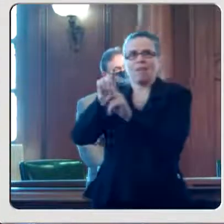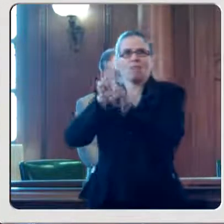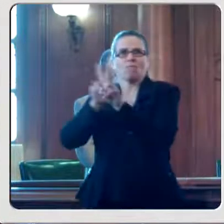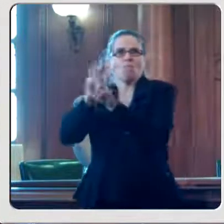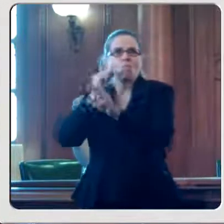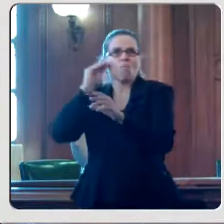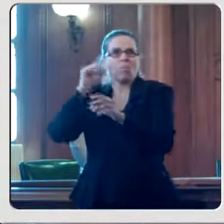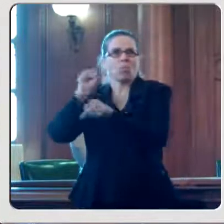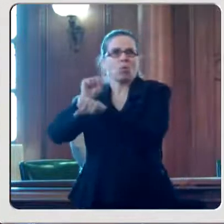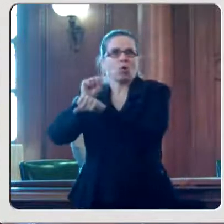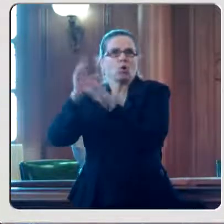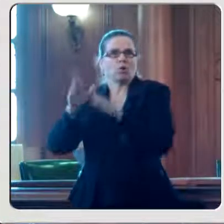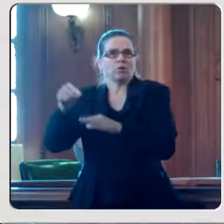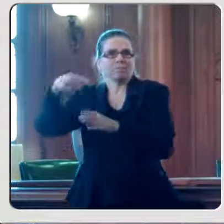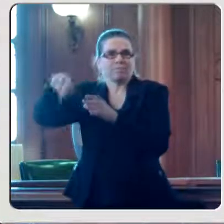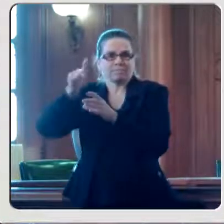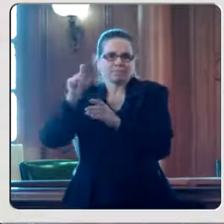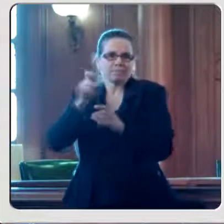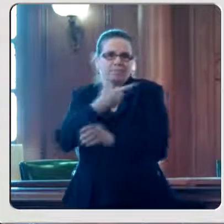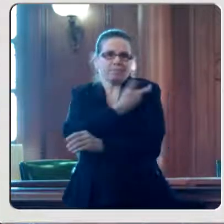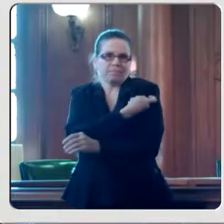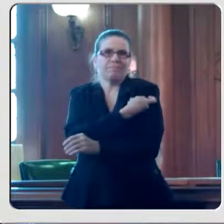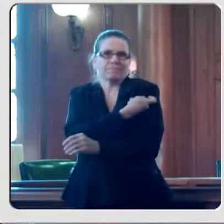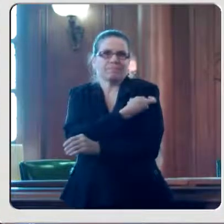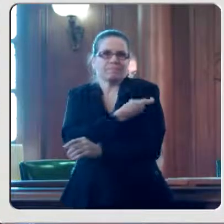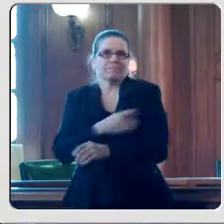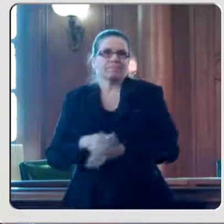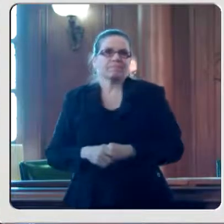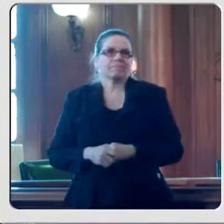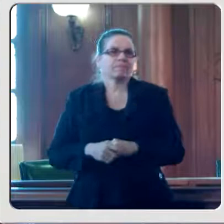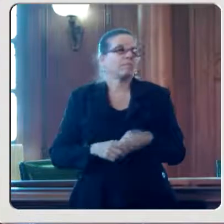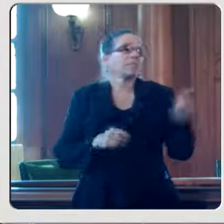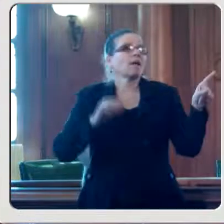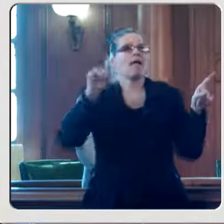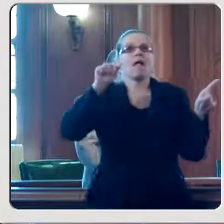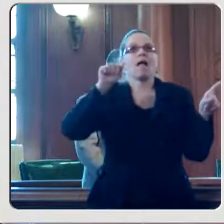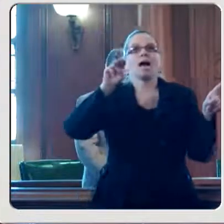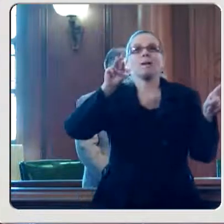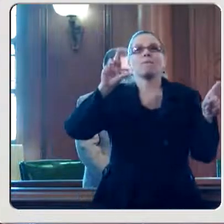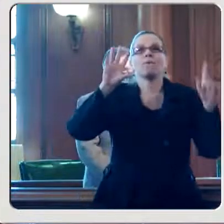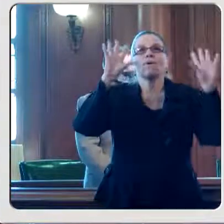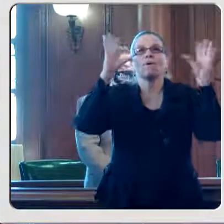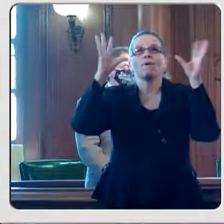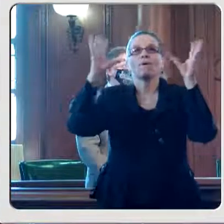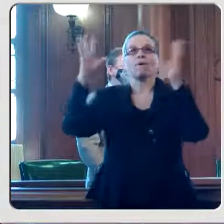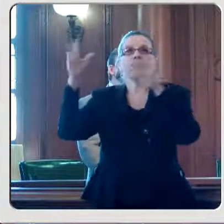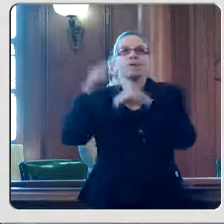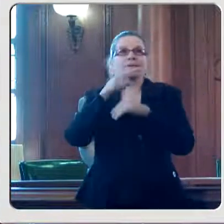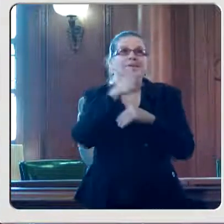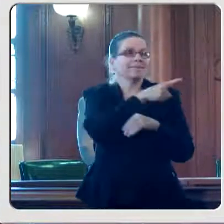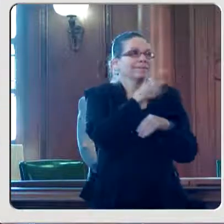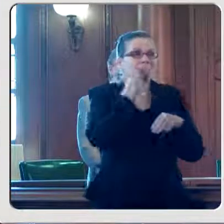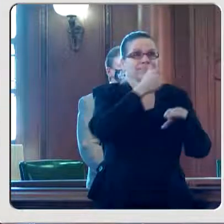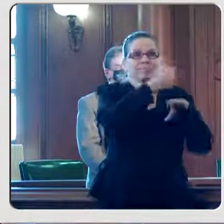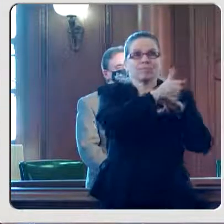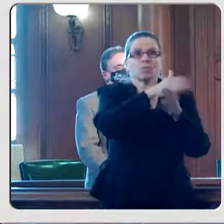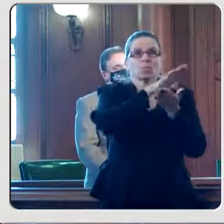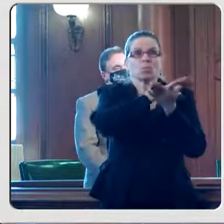our partner who we'll be working with all week at Bowling School, has tested